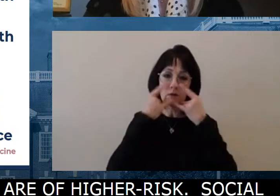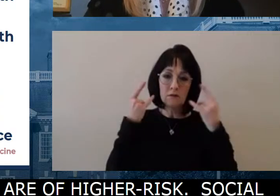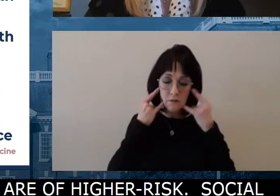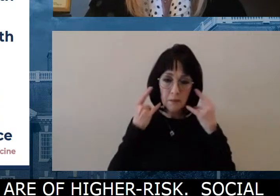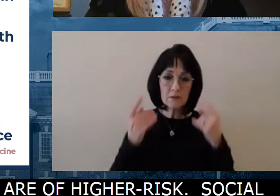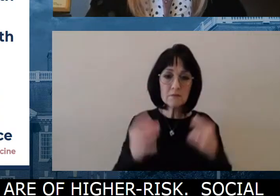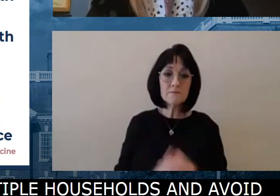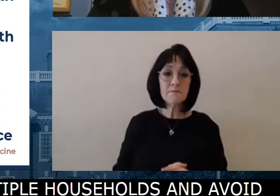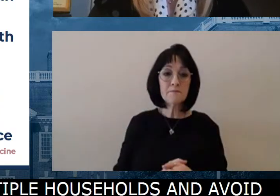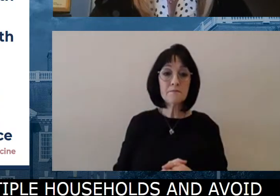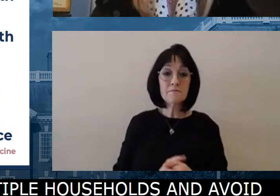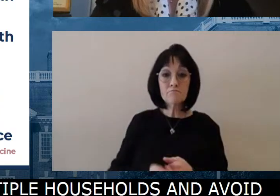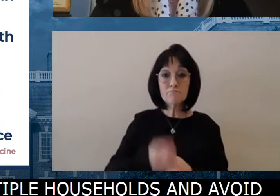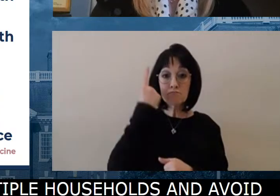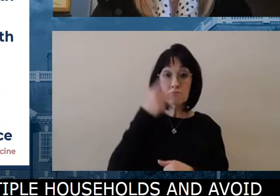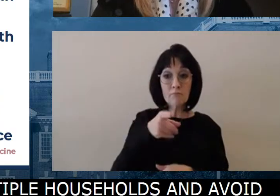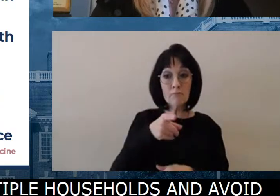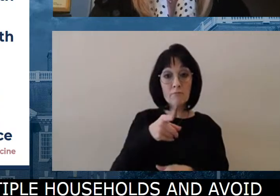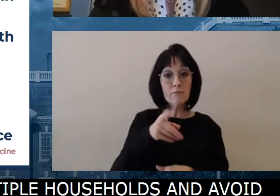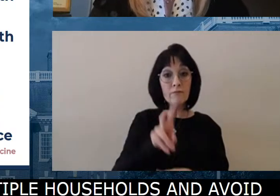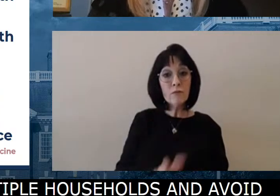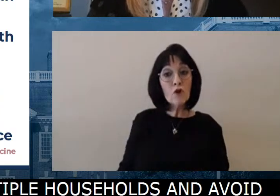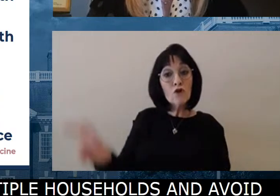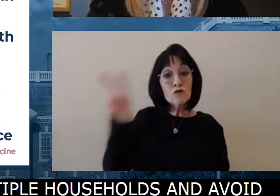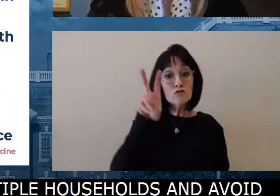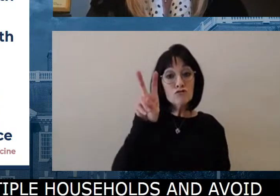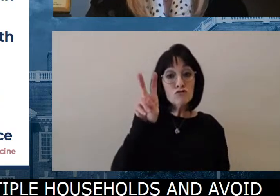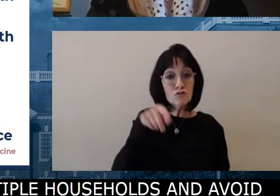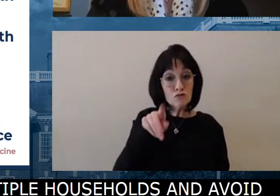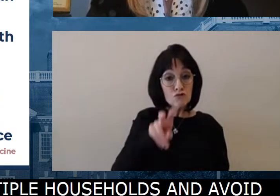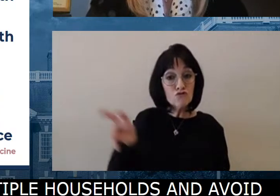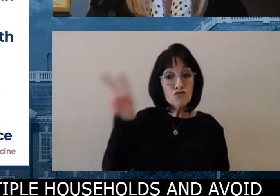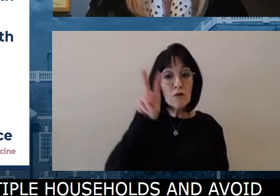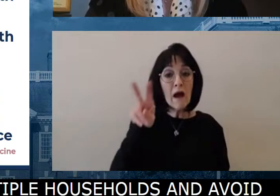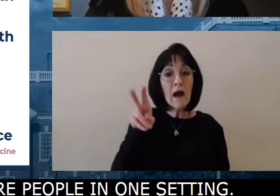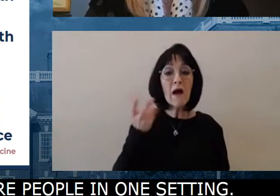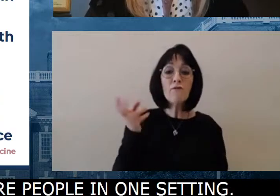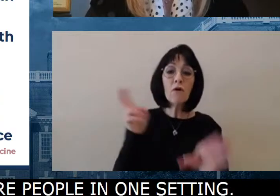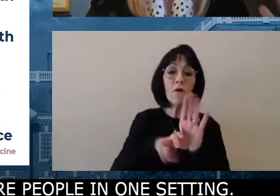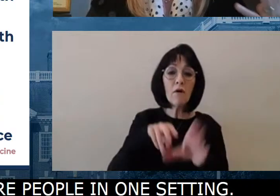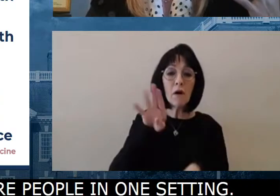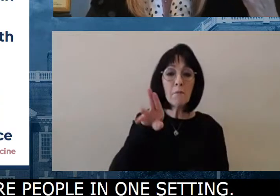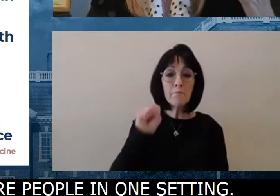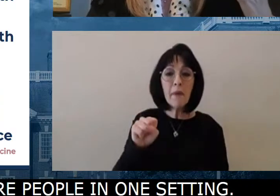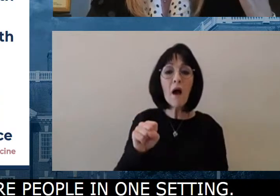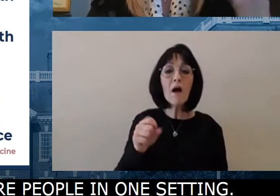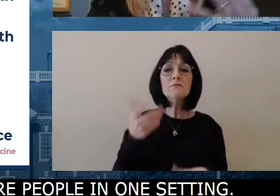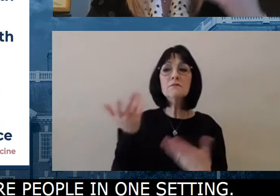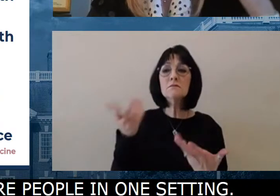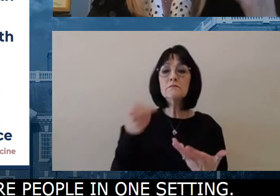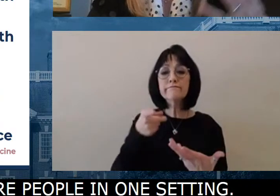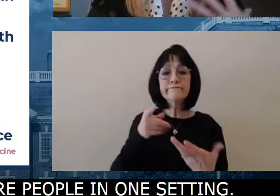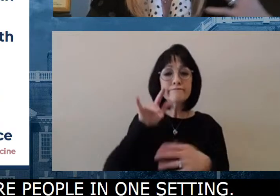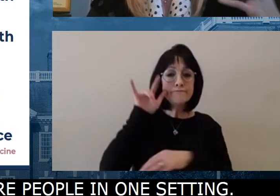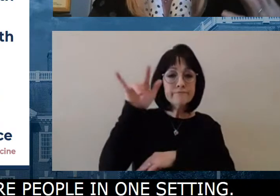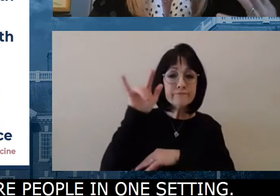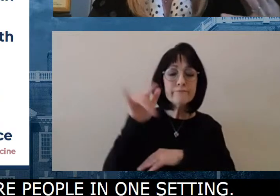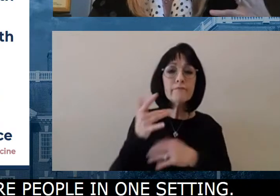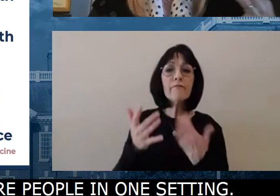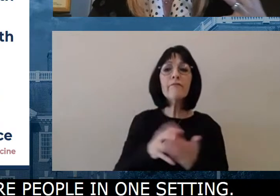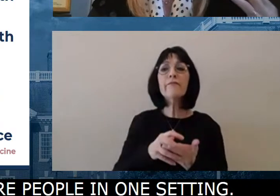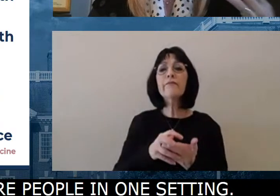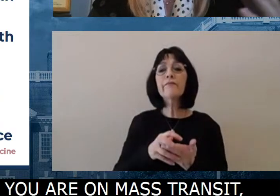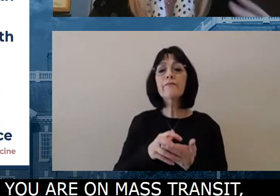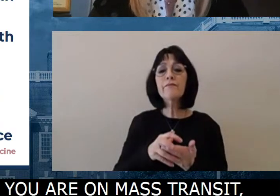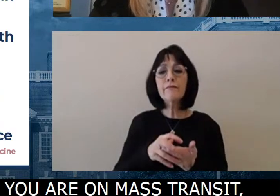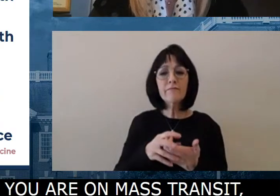still going to need to be, like if you're on mass transit, you want to make sure that you continue to mask, like on a bus or